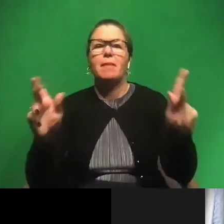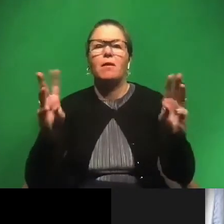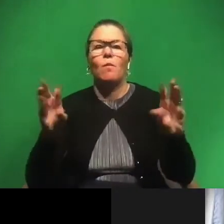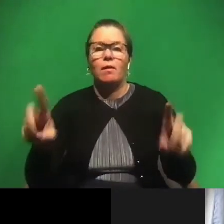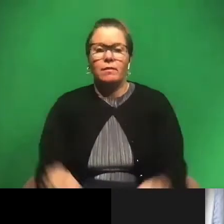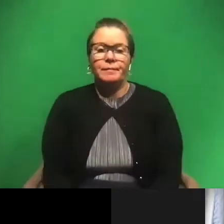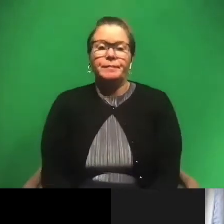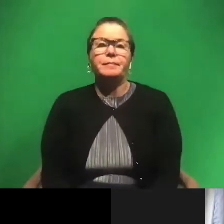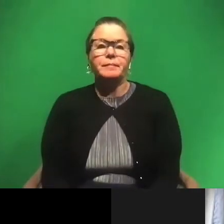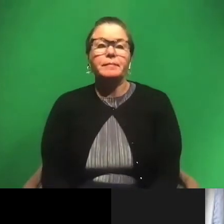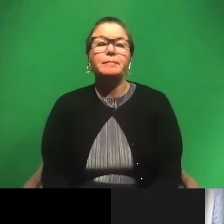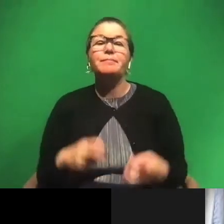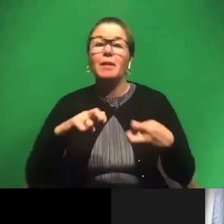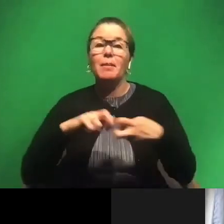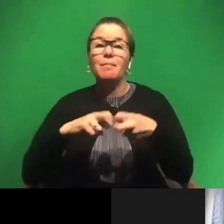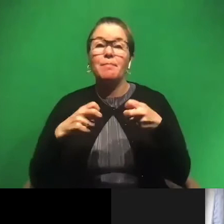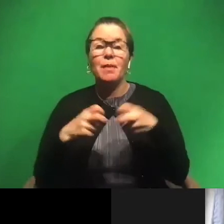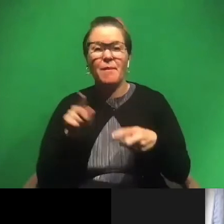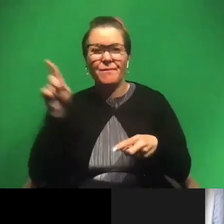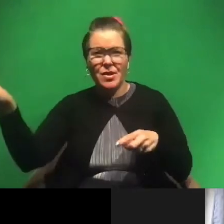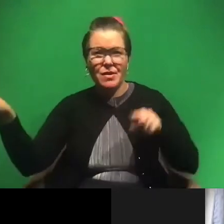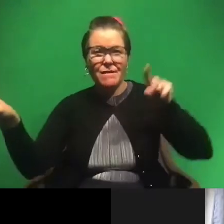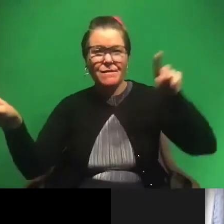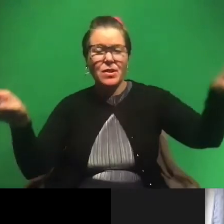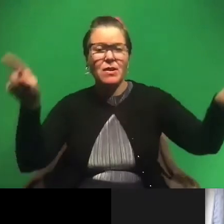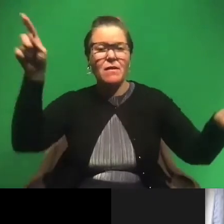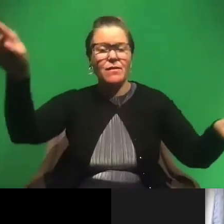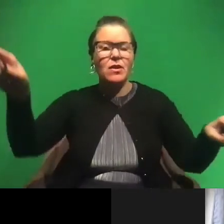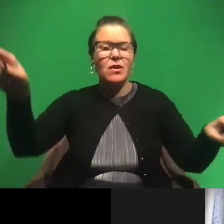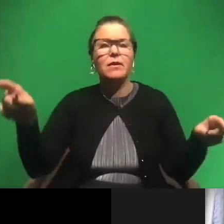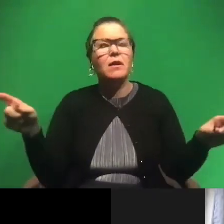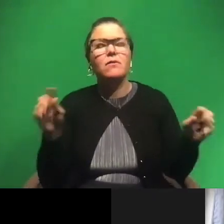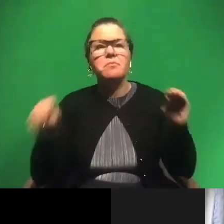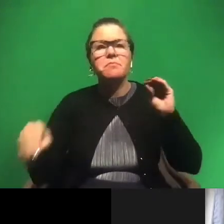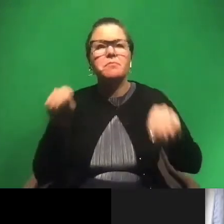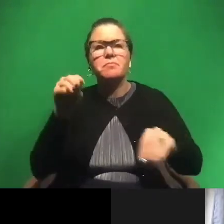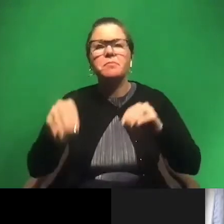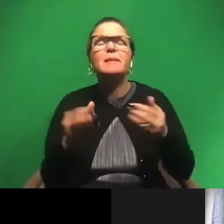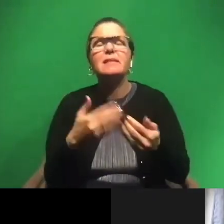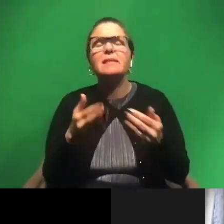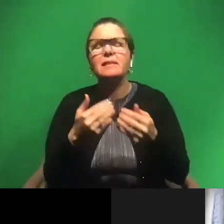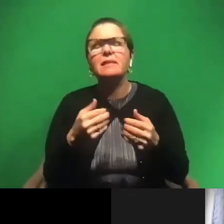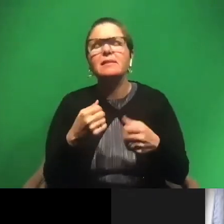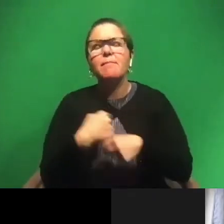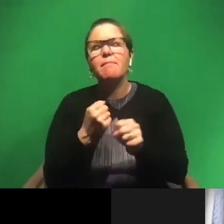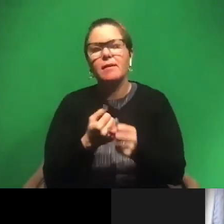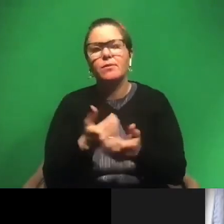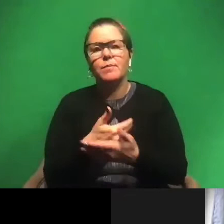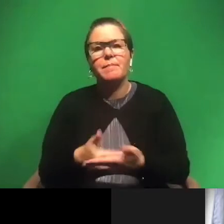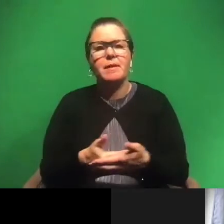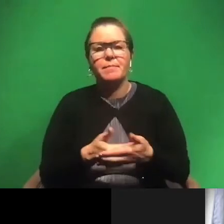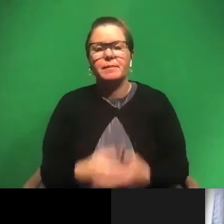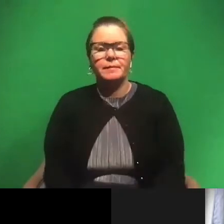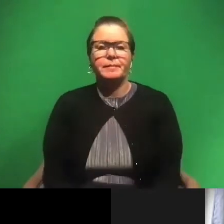that problem where they're too far apart from each other isn't there anymore, and they can make their own baby white